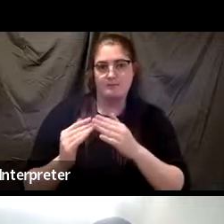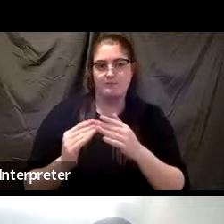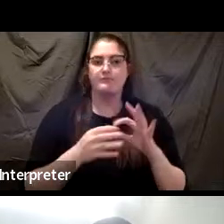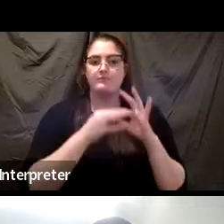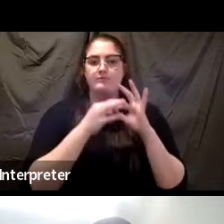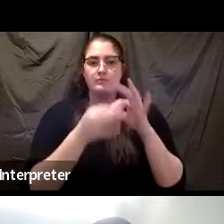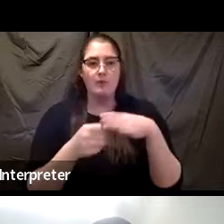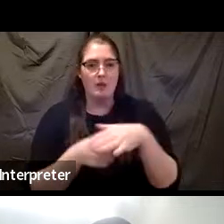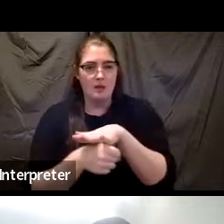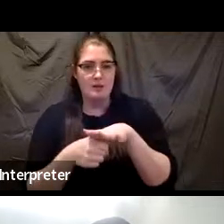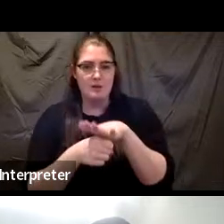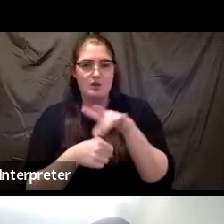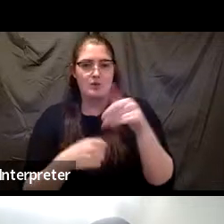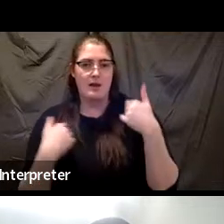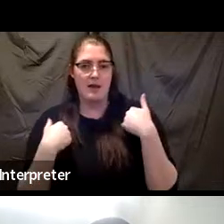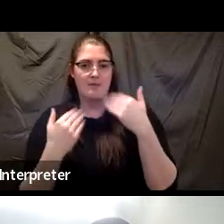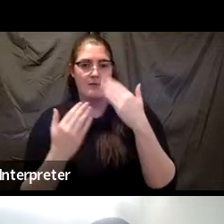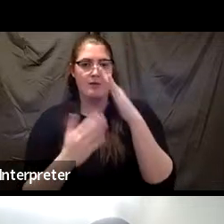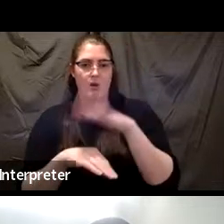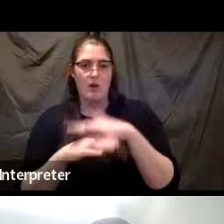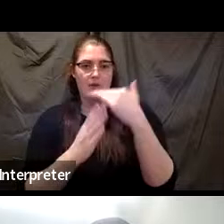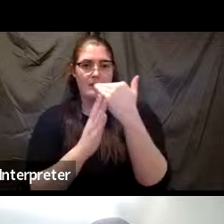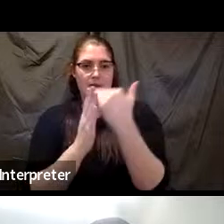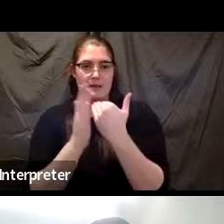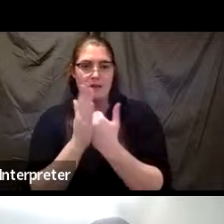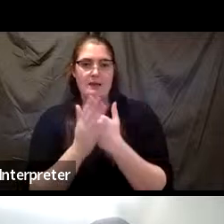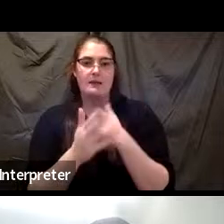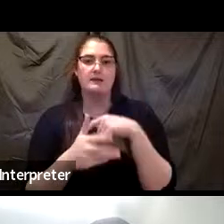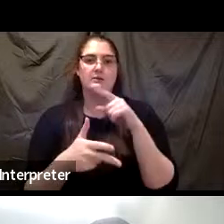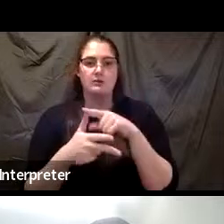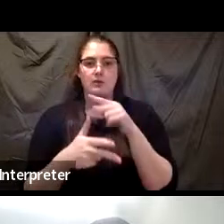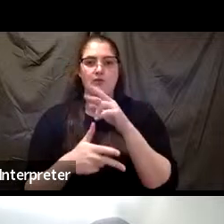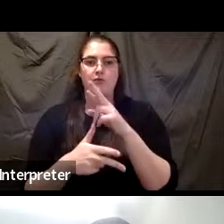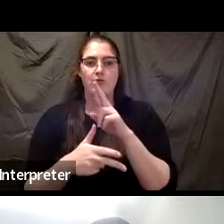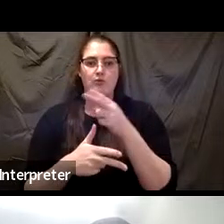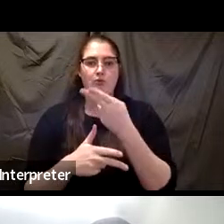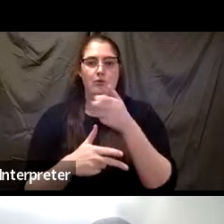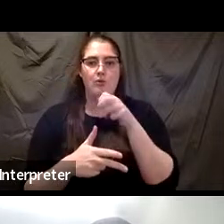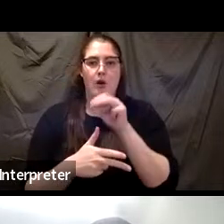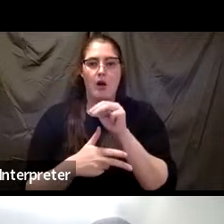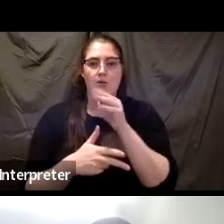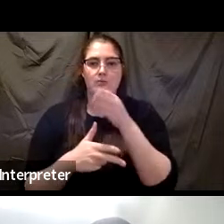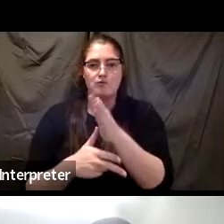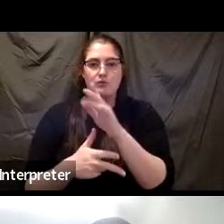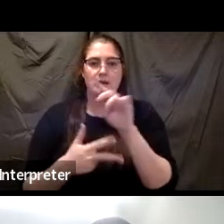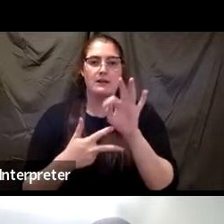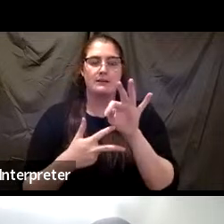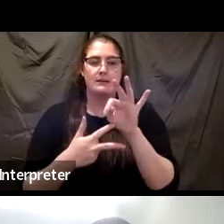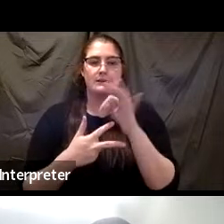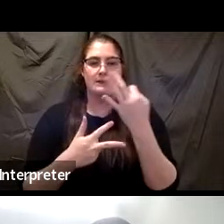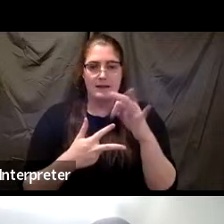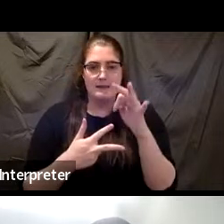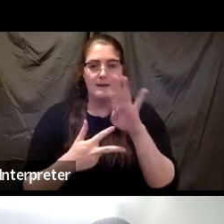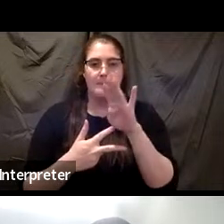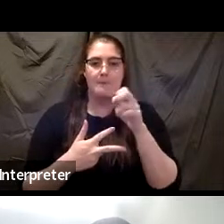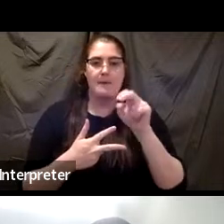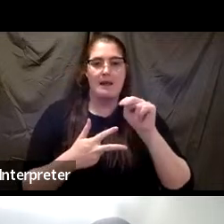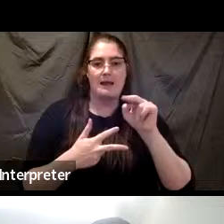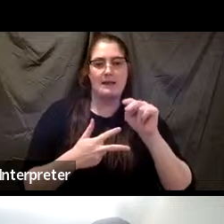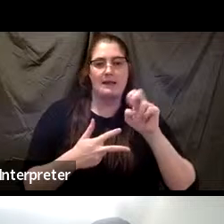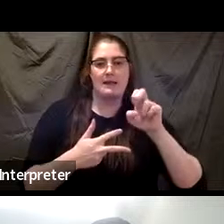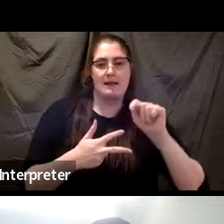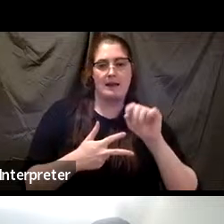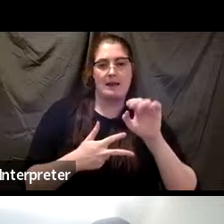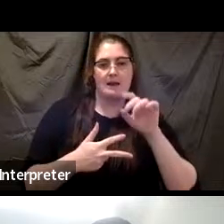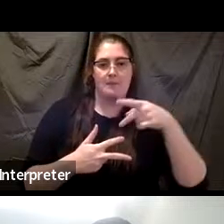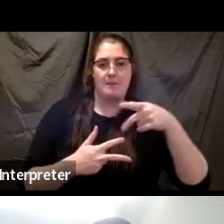have on the list outside of Rom Street and 19th and Bennett Place, do you have any other areas in mind that fall